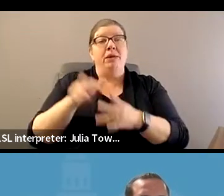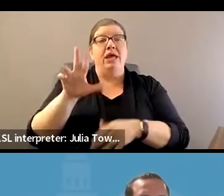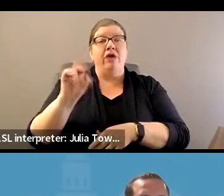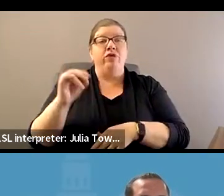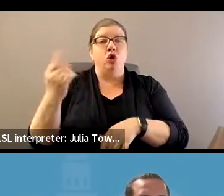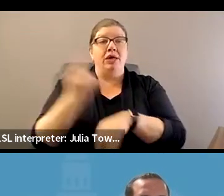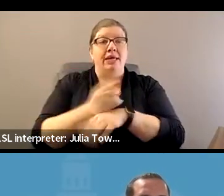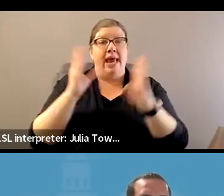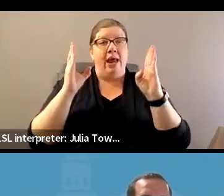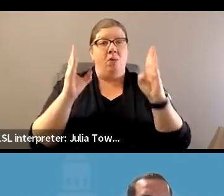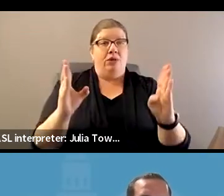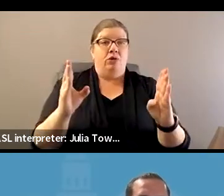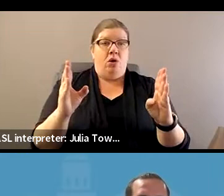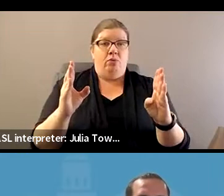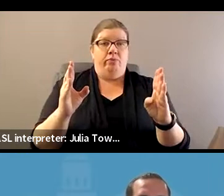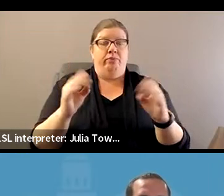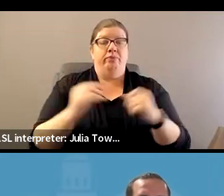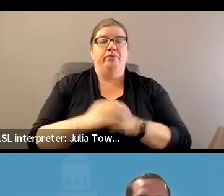window?